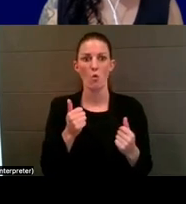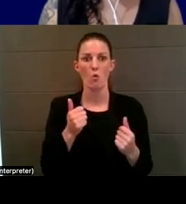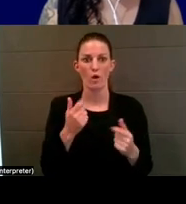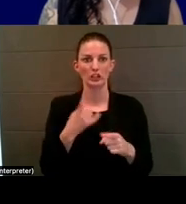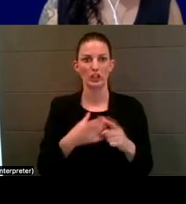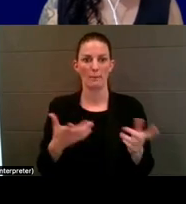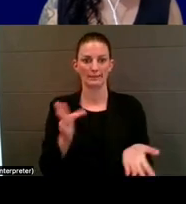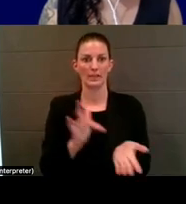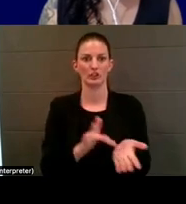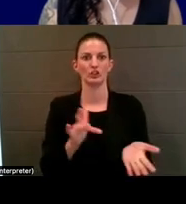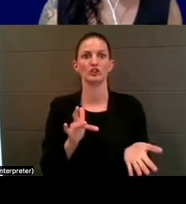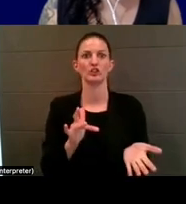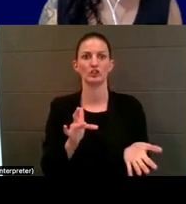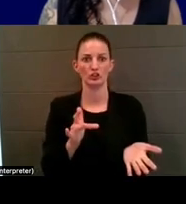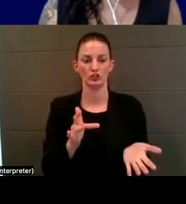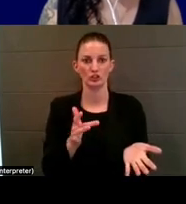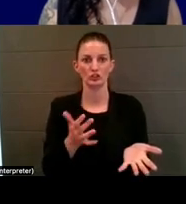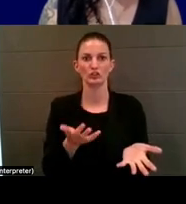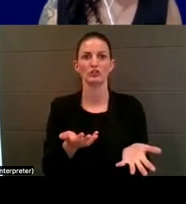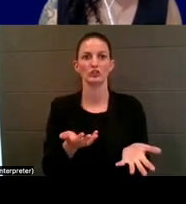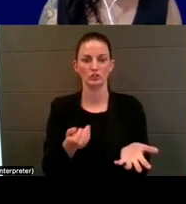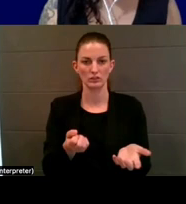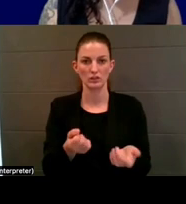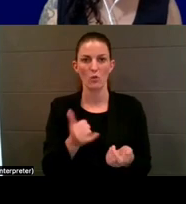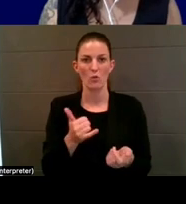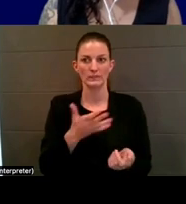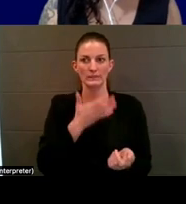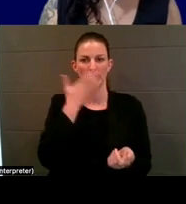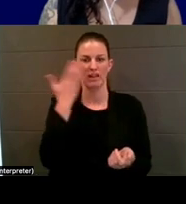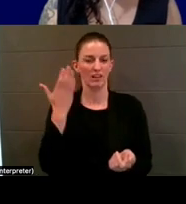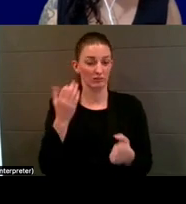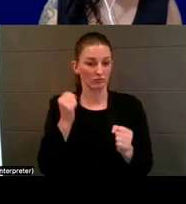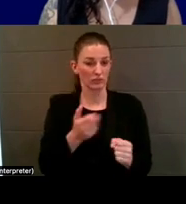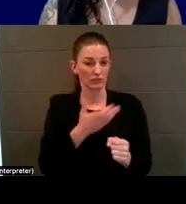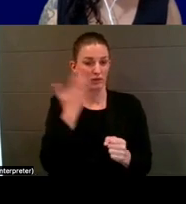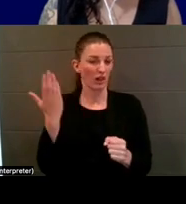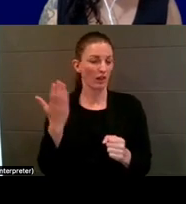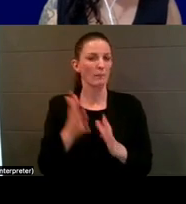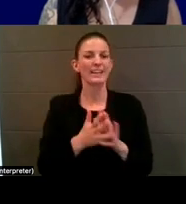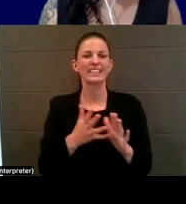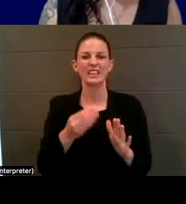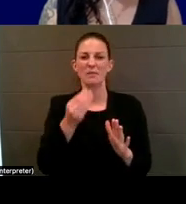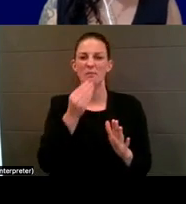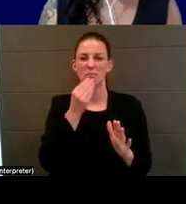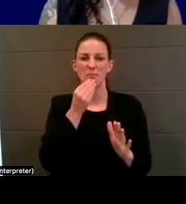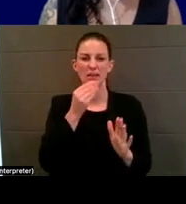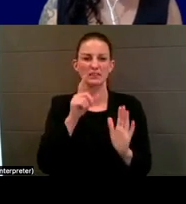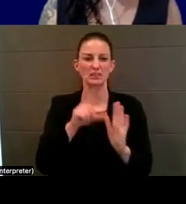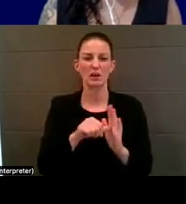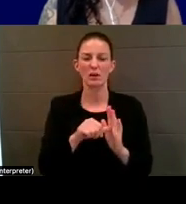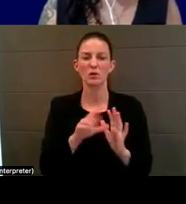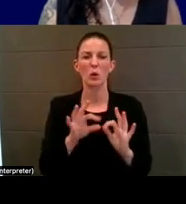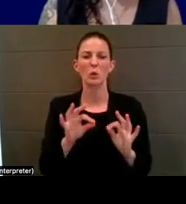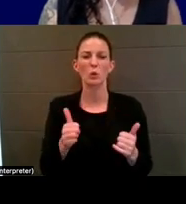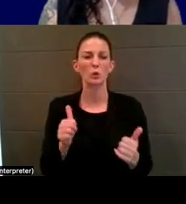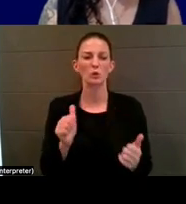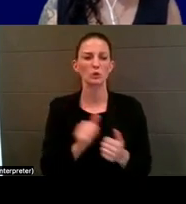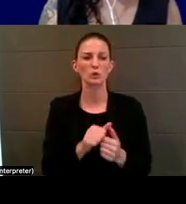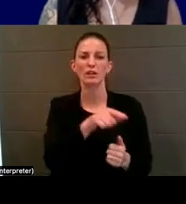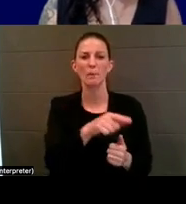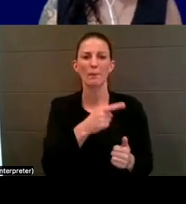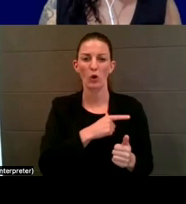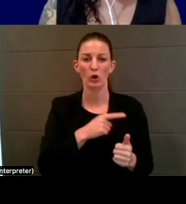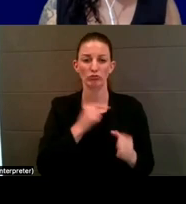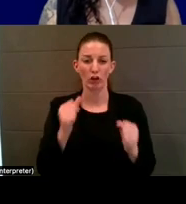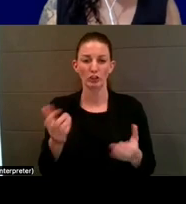Are they heightened to the point where it's uncomfortable at mealtimes? And we'll talk a little bit more about other